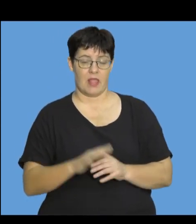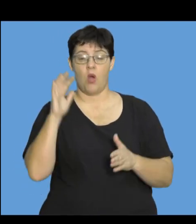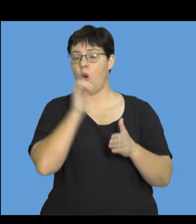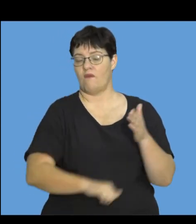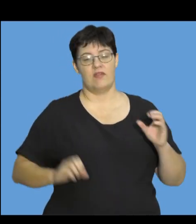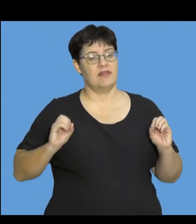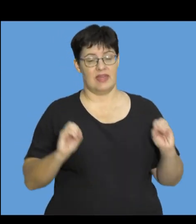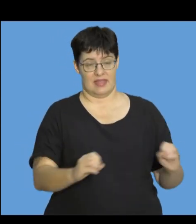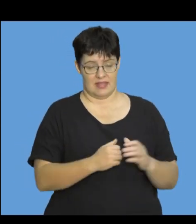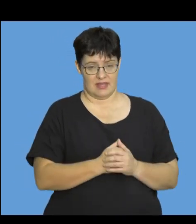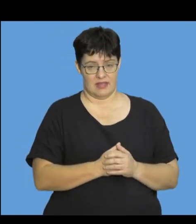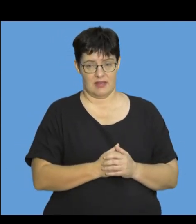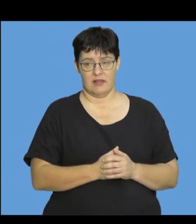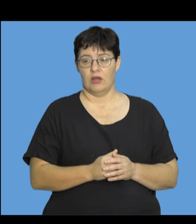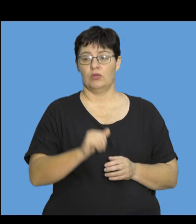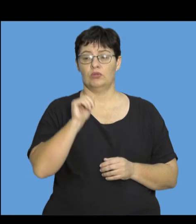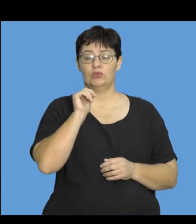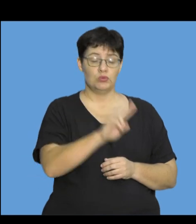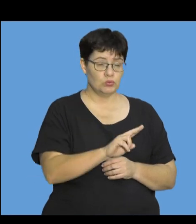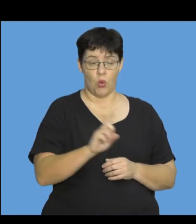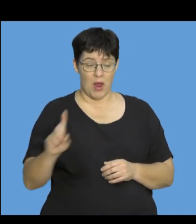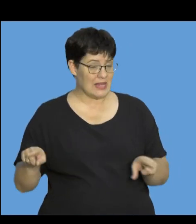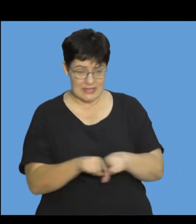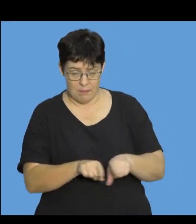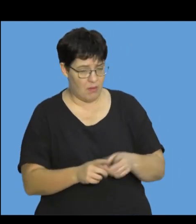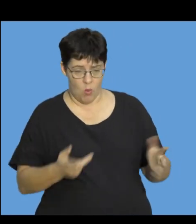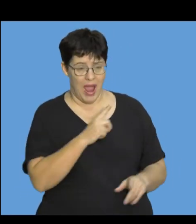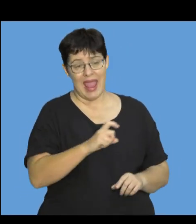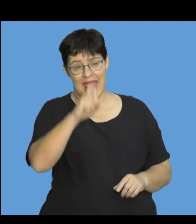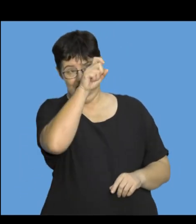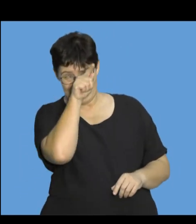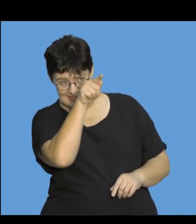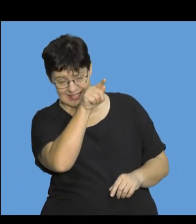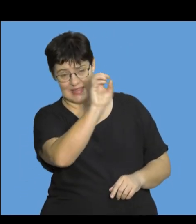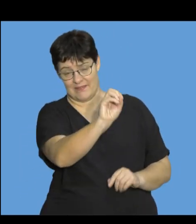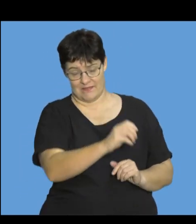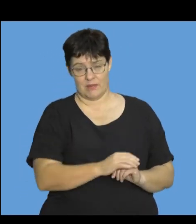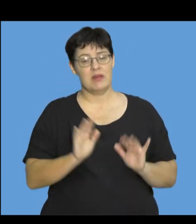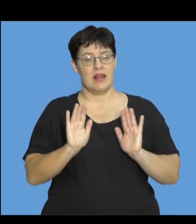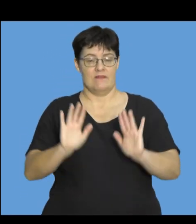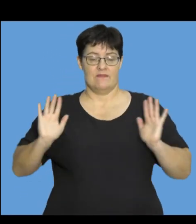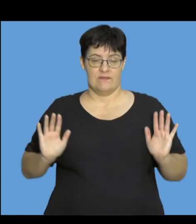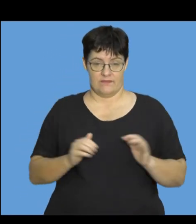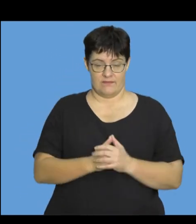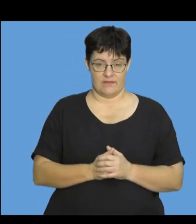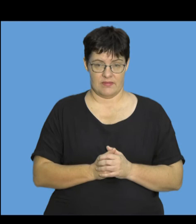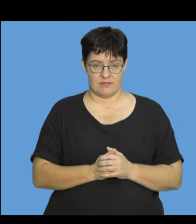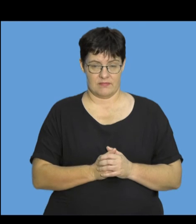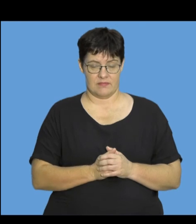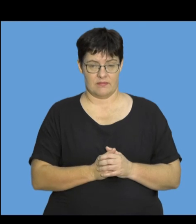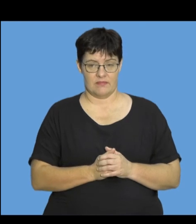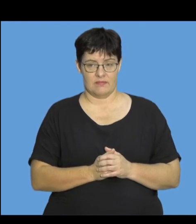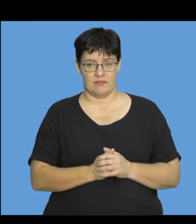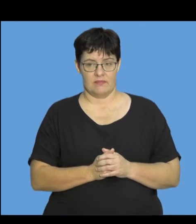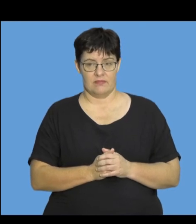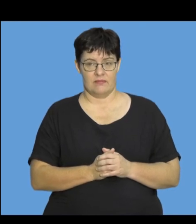like that. You don't subtract anything there. The 2 and the 1 are not like terms because there's an exponent. You just leave it as